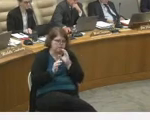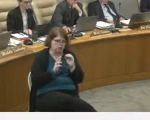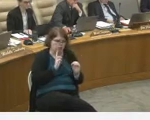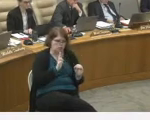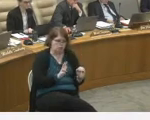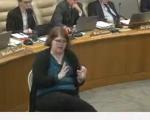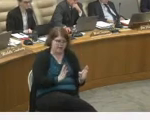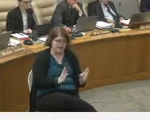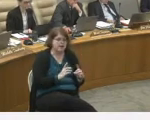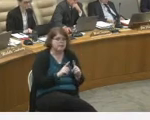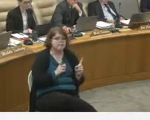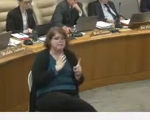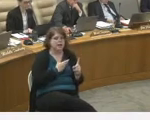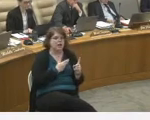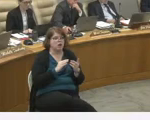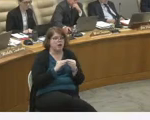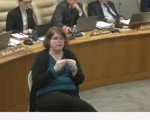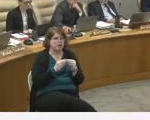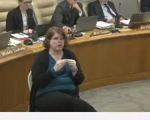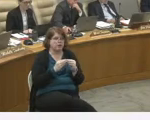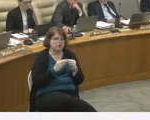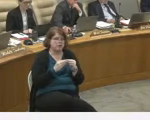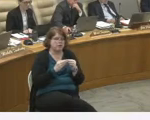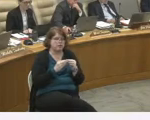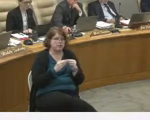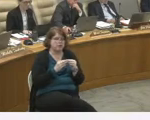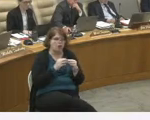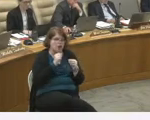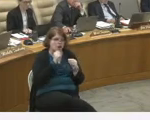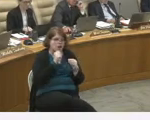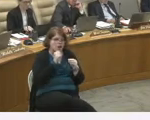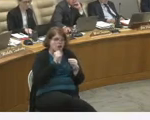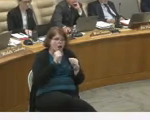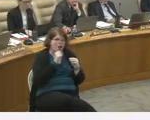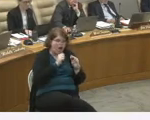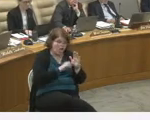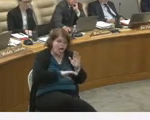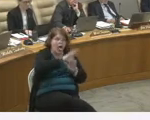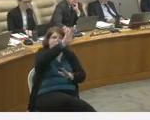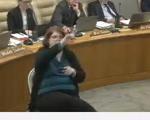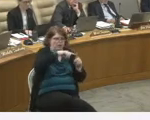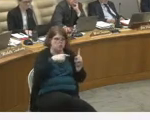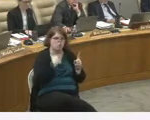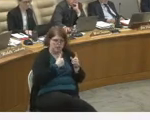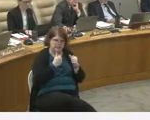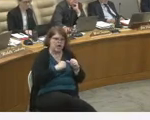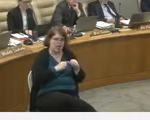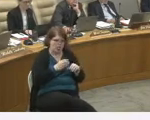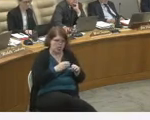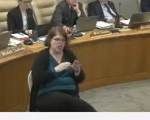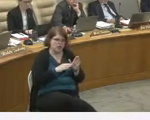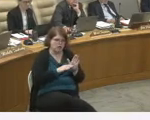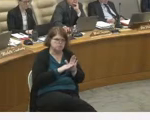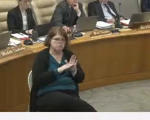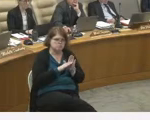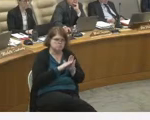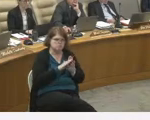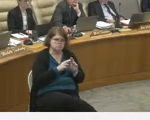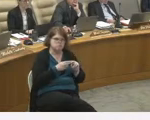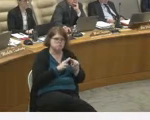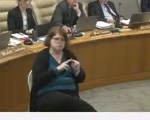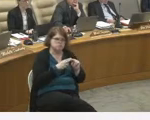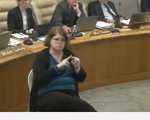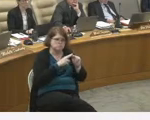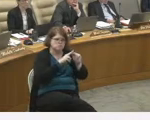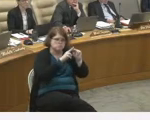three but our numbers have skyrocketed in this in this way we we are making tremendous inroads we continue to offer these services and to